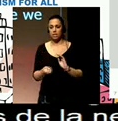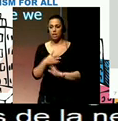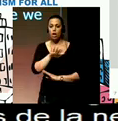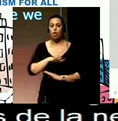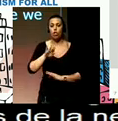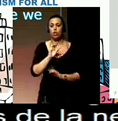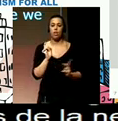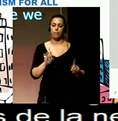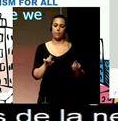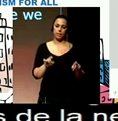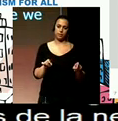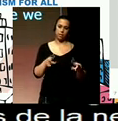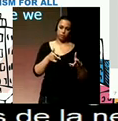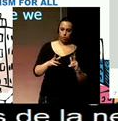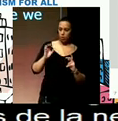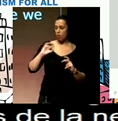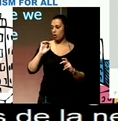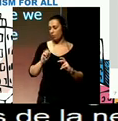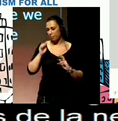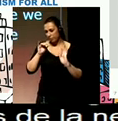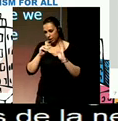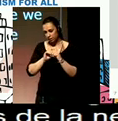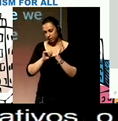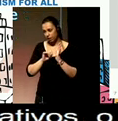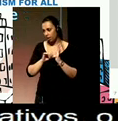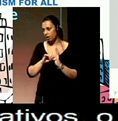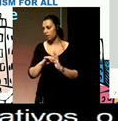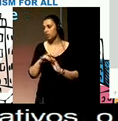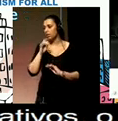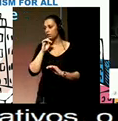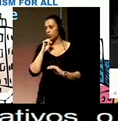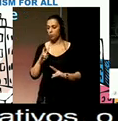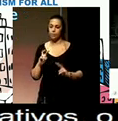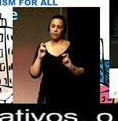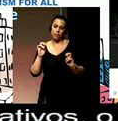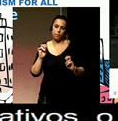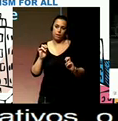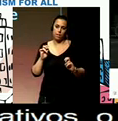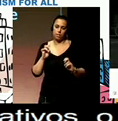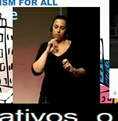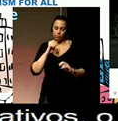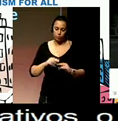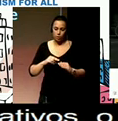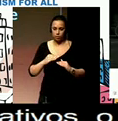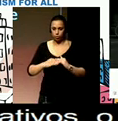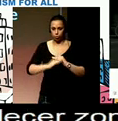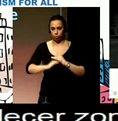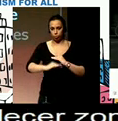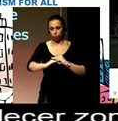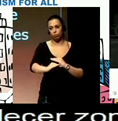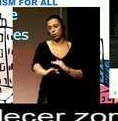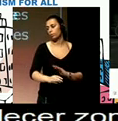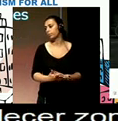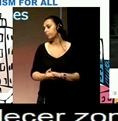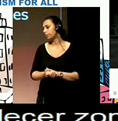maybe also resting areas and benches, and also solving problems with the